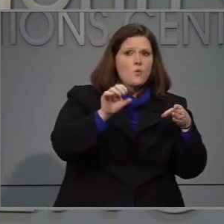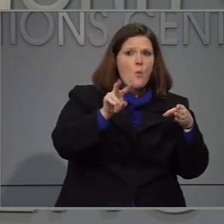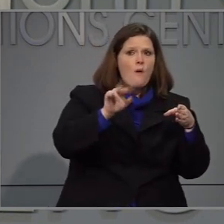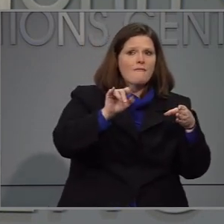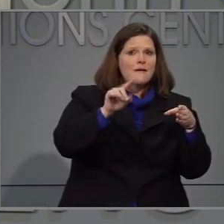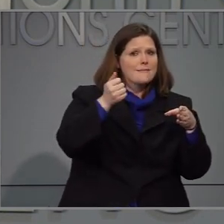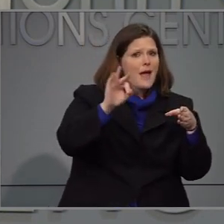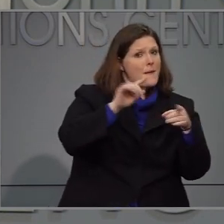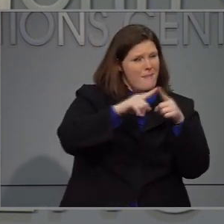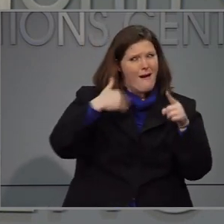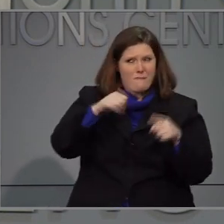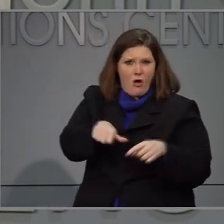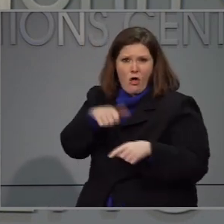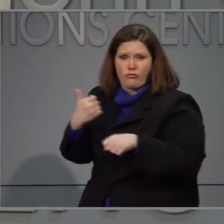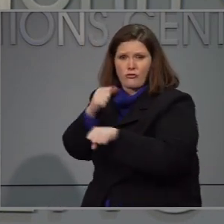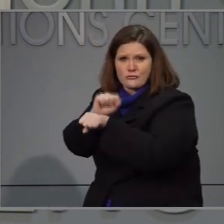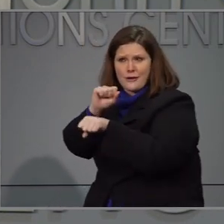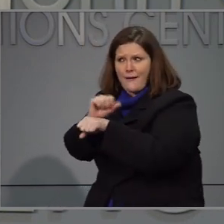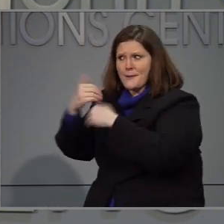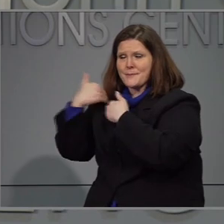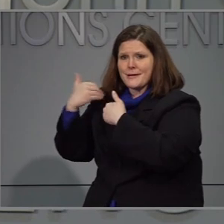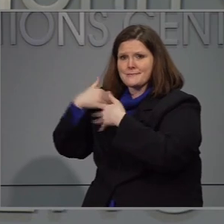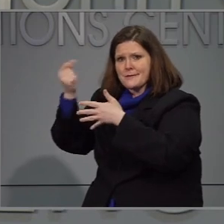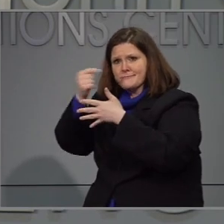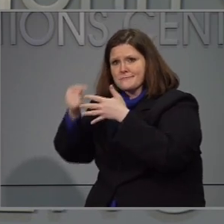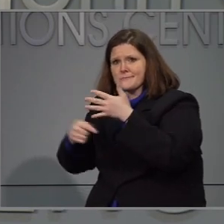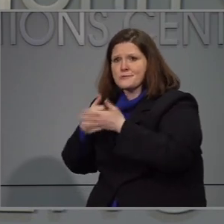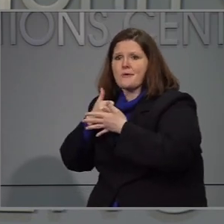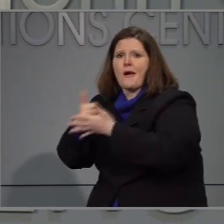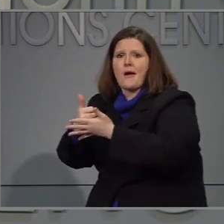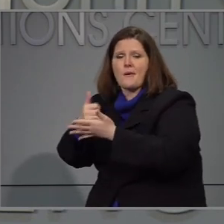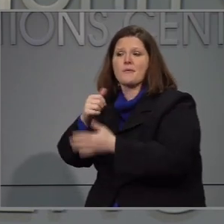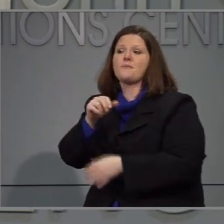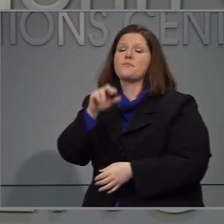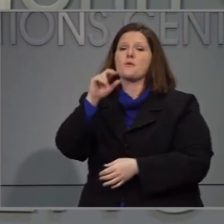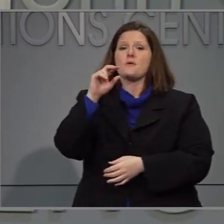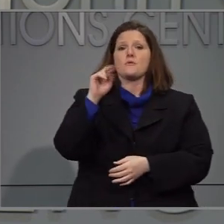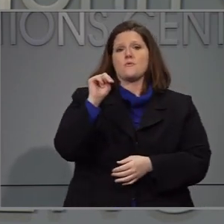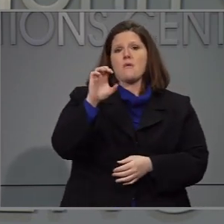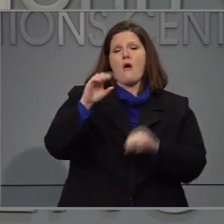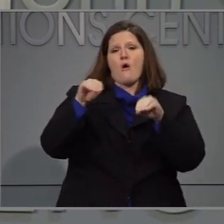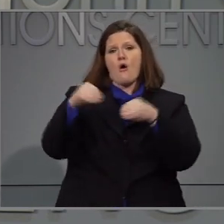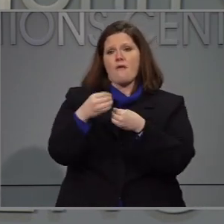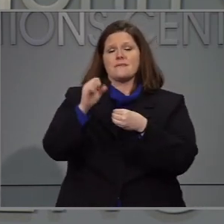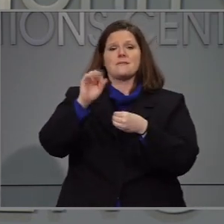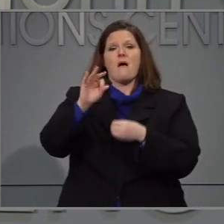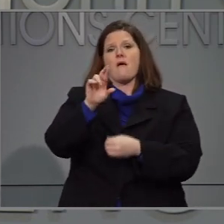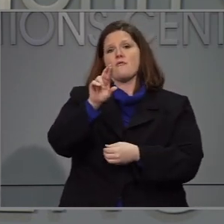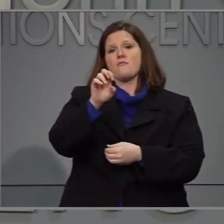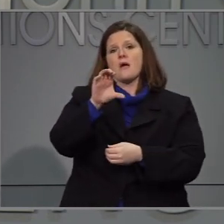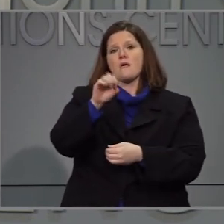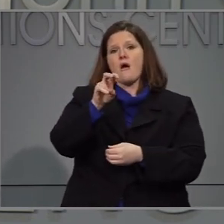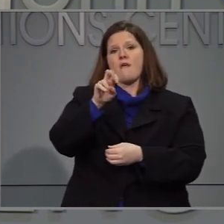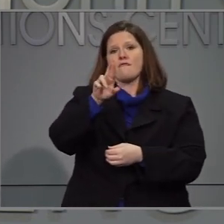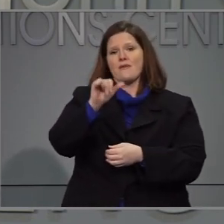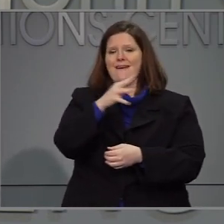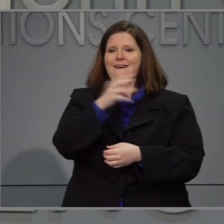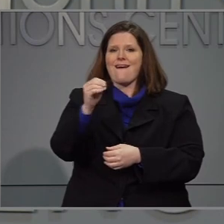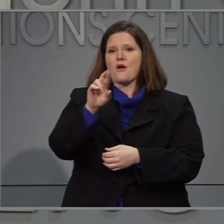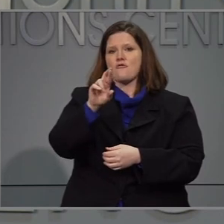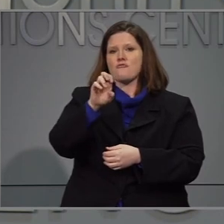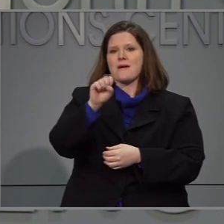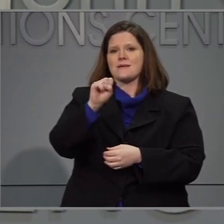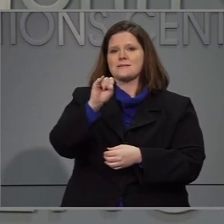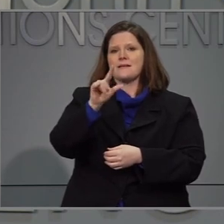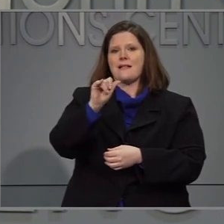things to help people. Our North Carolina Office of Recovery and Resilience in Emergency Management, headed by